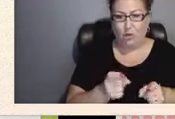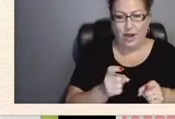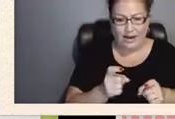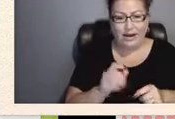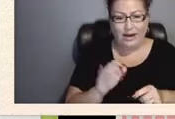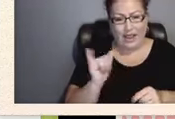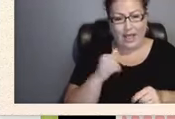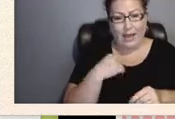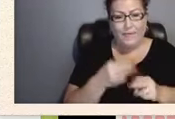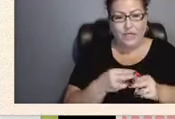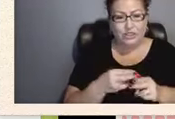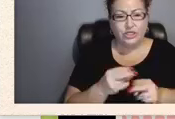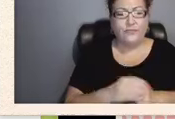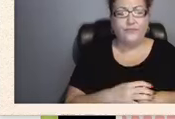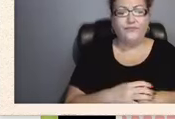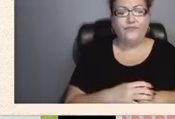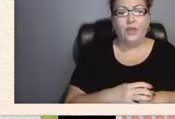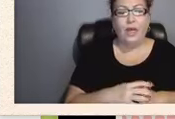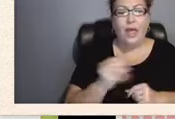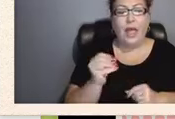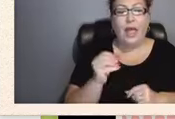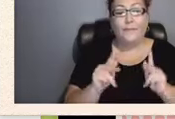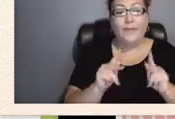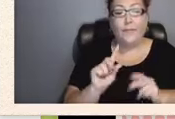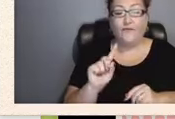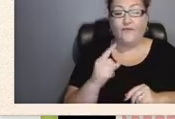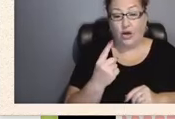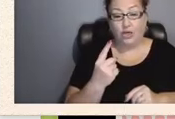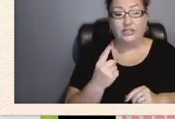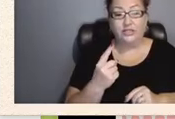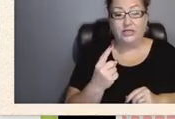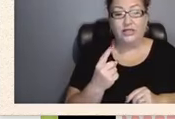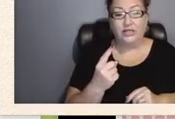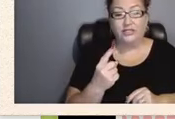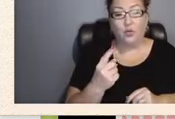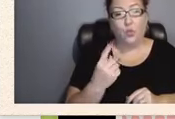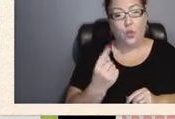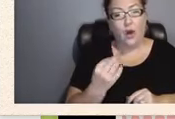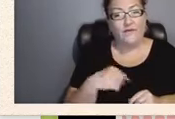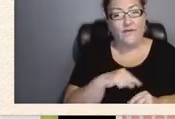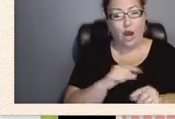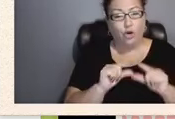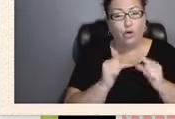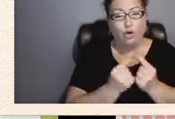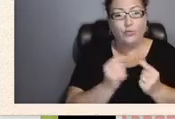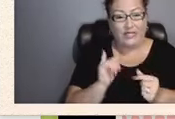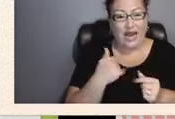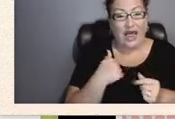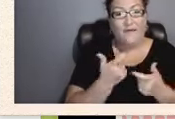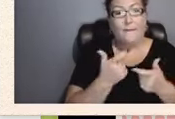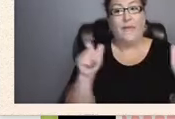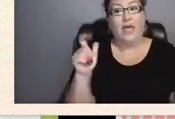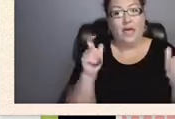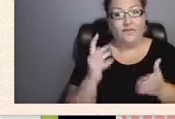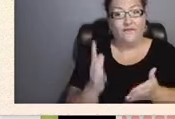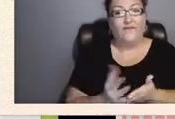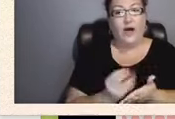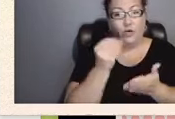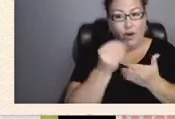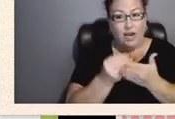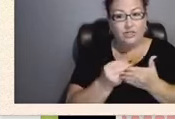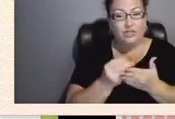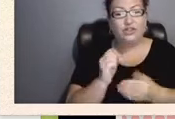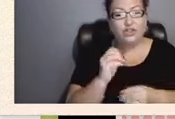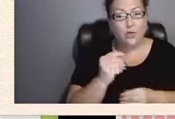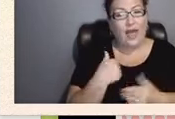mentioned. And People First is one of our groups that have big fundraisers. And so they have a lot